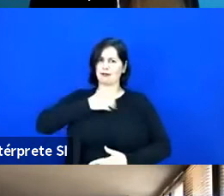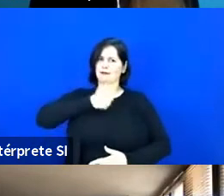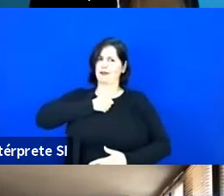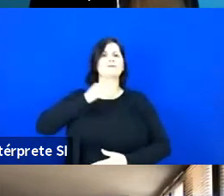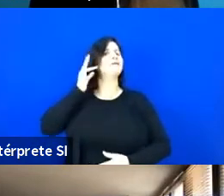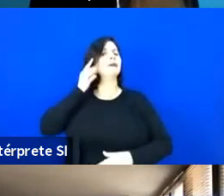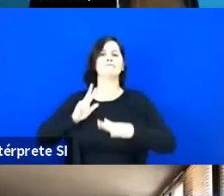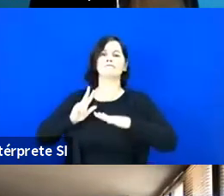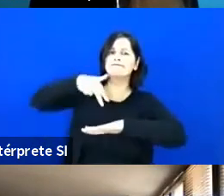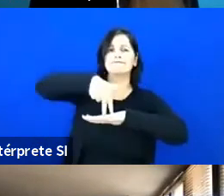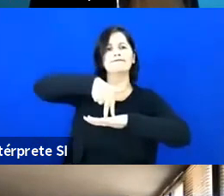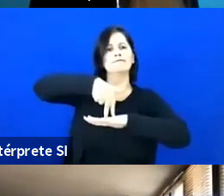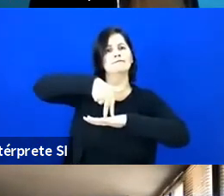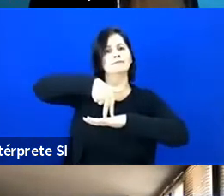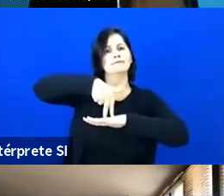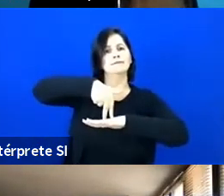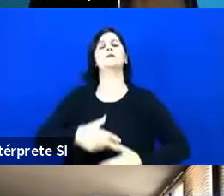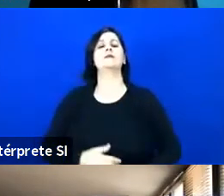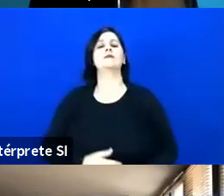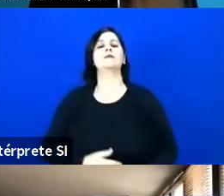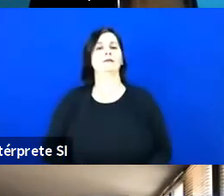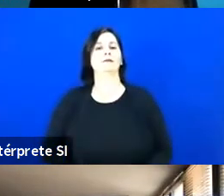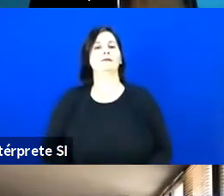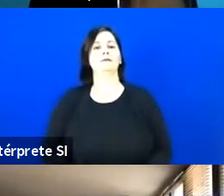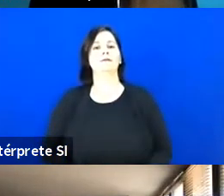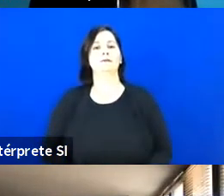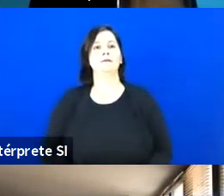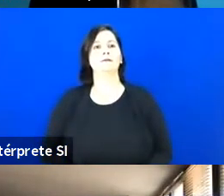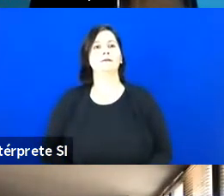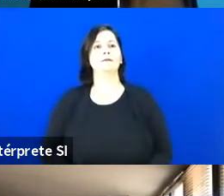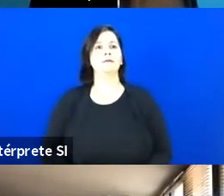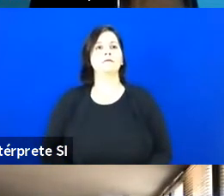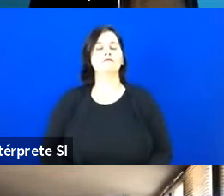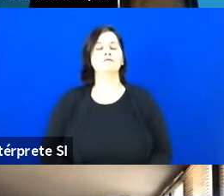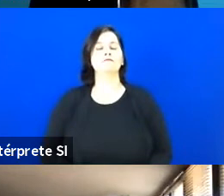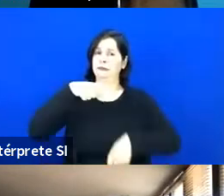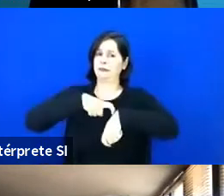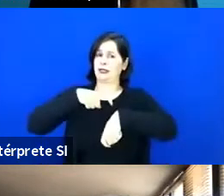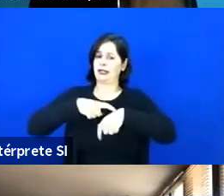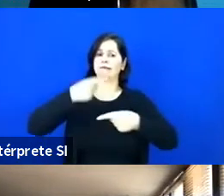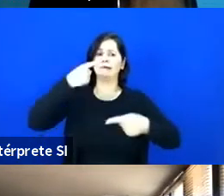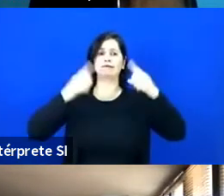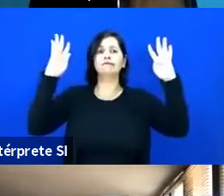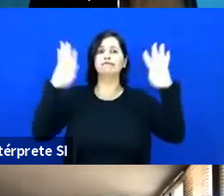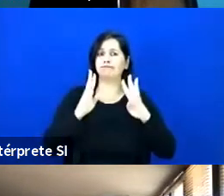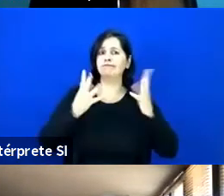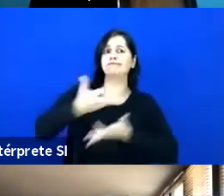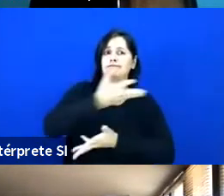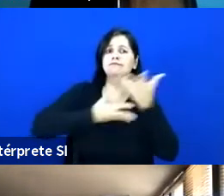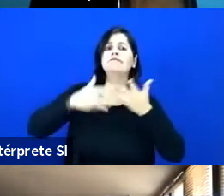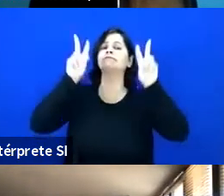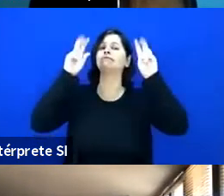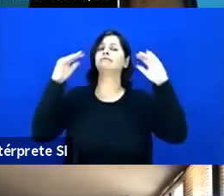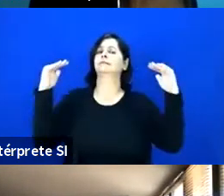Generation Equality Forum, which is center the importance of movements, these intersectional movements,